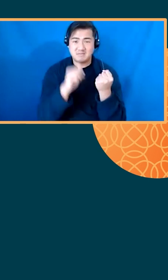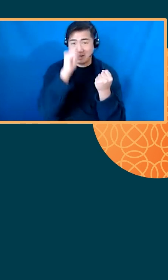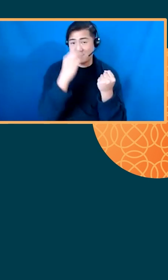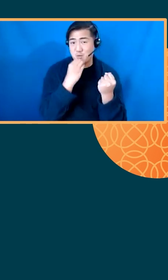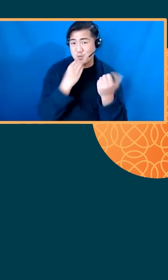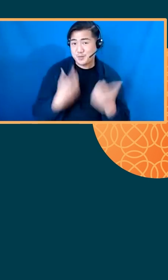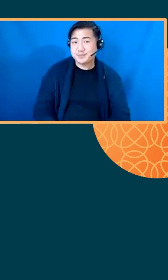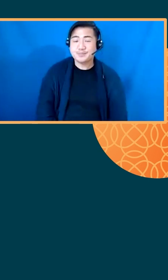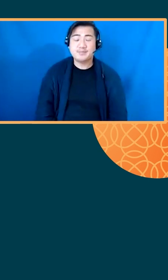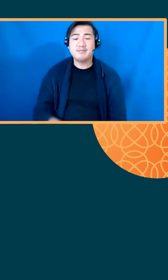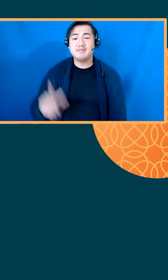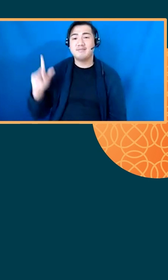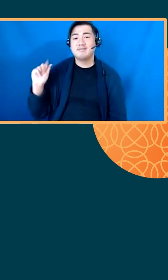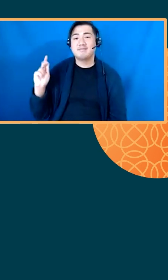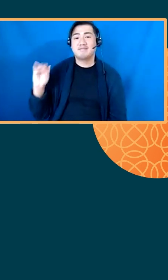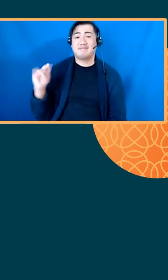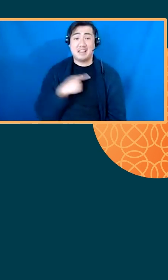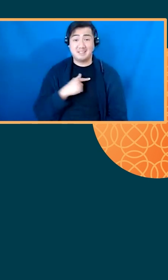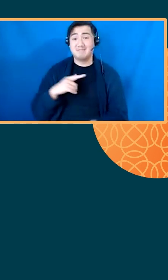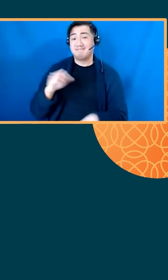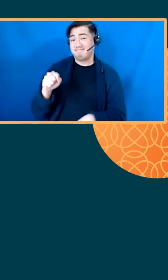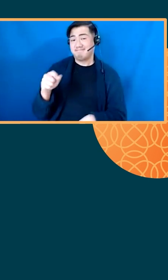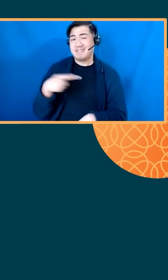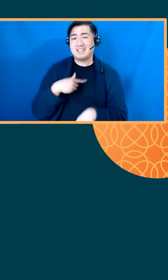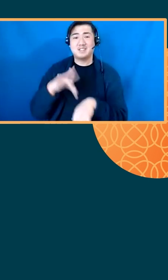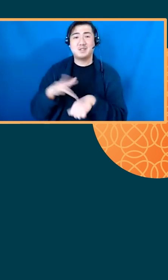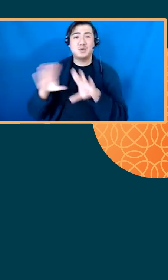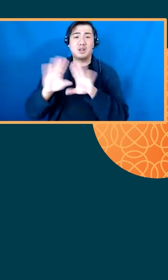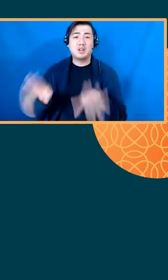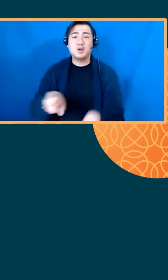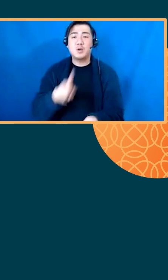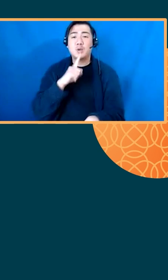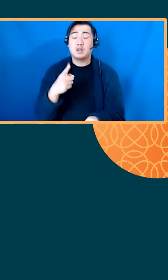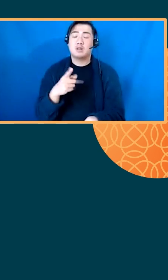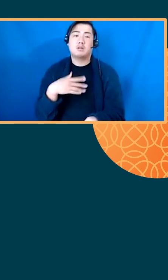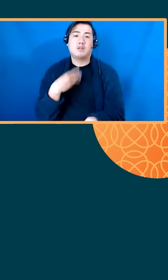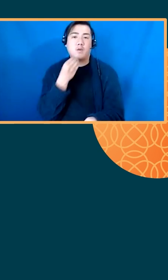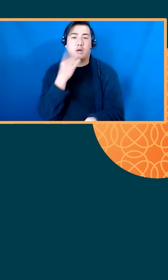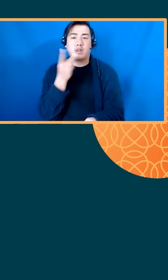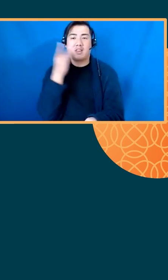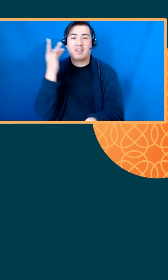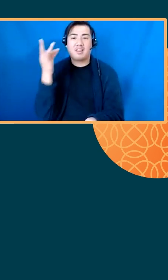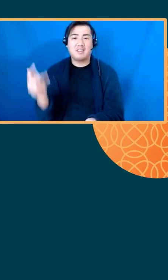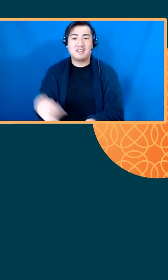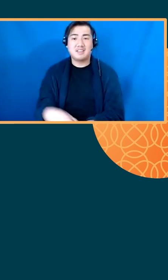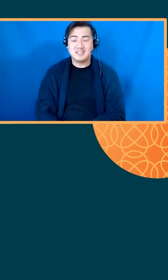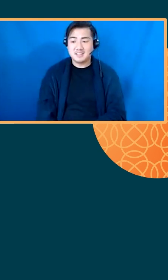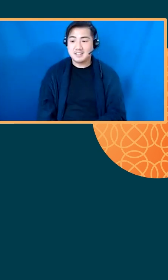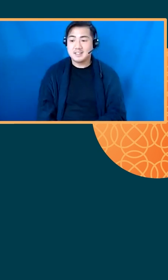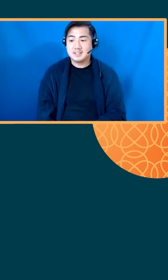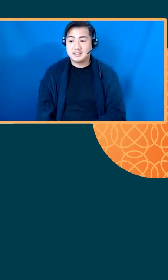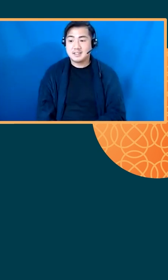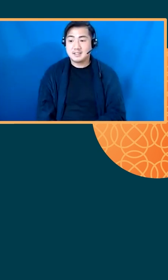This is Lindsey, and I've been to your house, and oh damn, that is some good food. And I'm